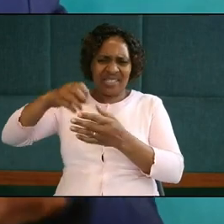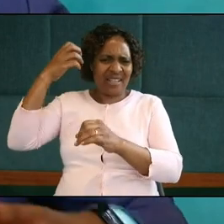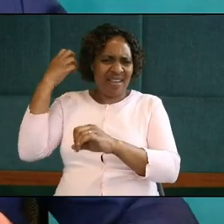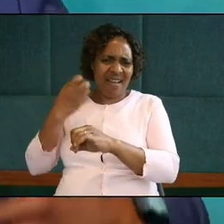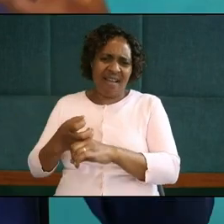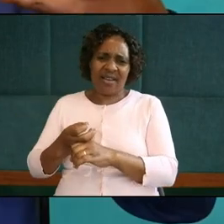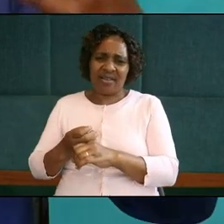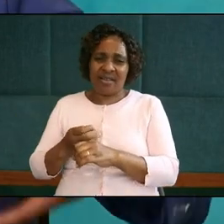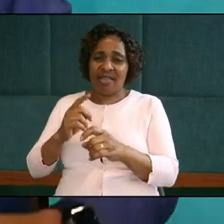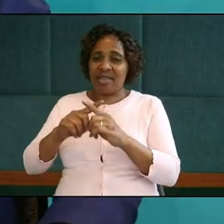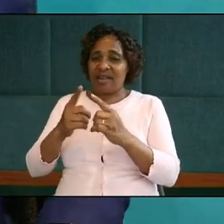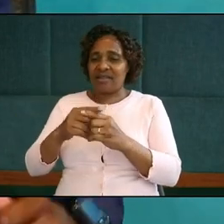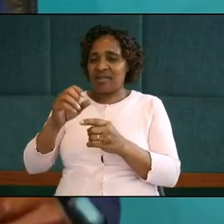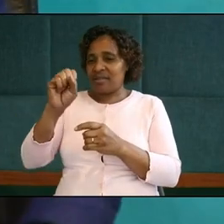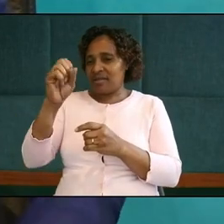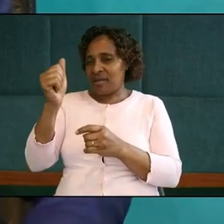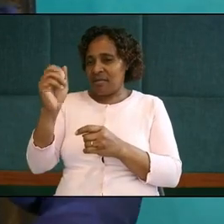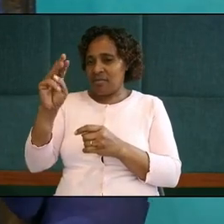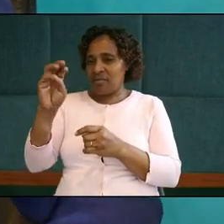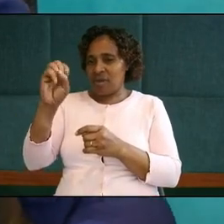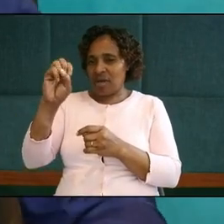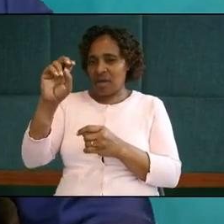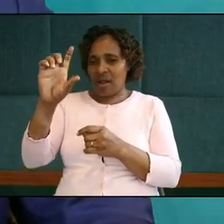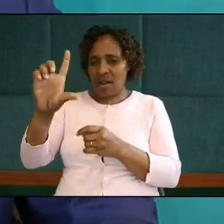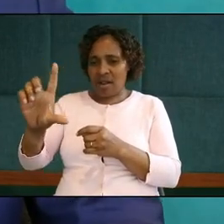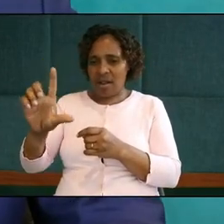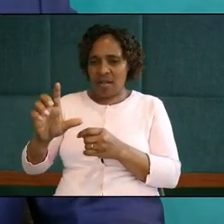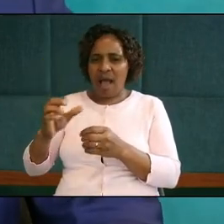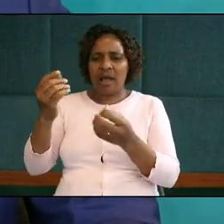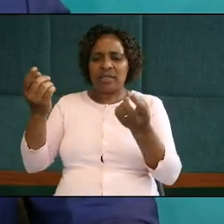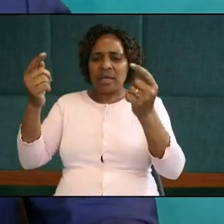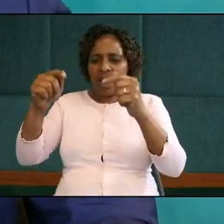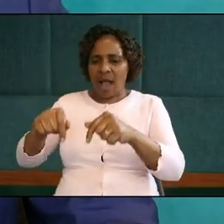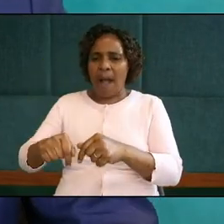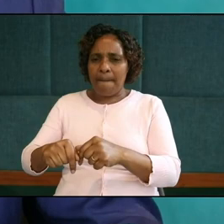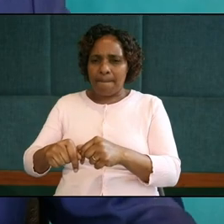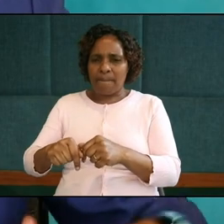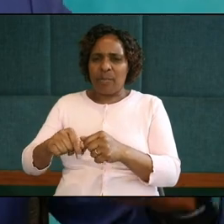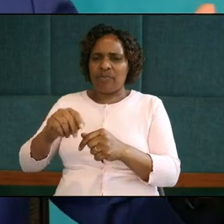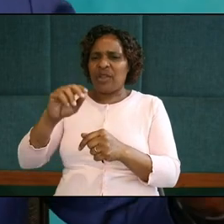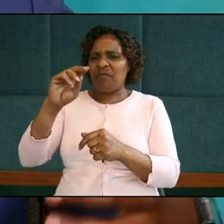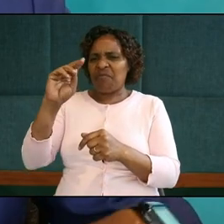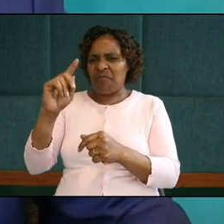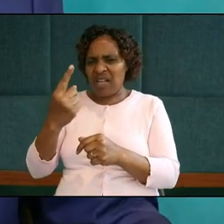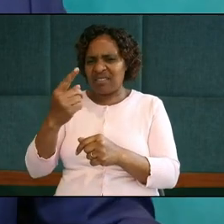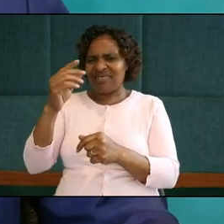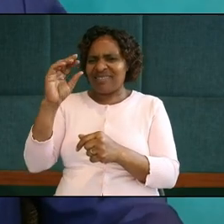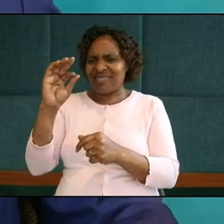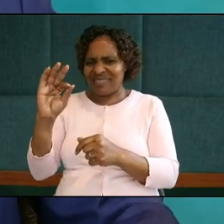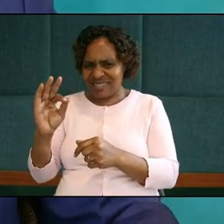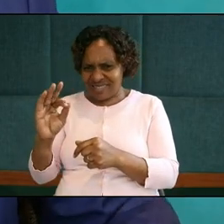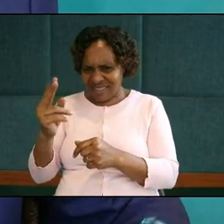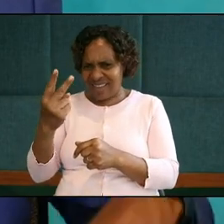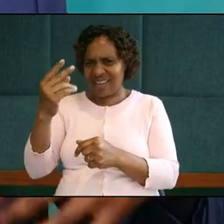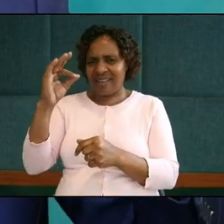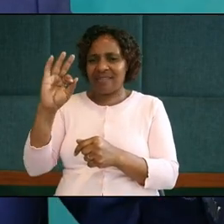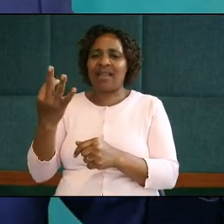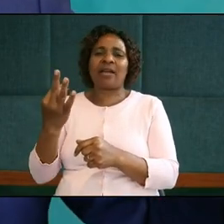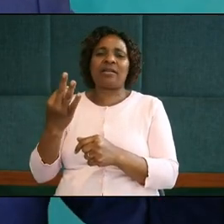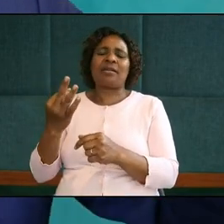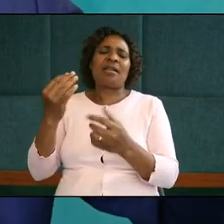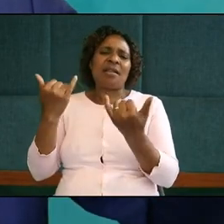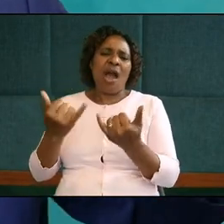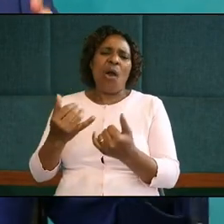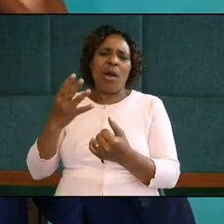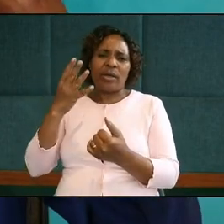Samuel has finally come of age. In fact, this is at maybe the third page of 1 Samuel. Eh? Now he has come of age. And, you know, the Israelites are